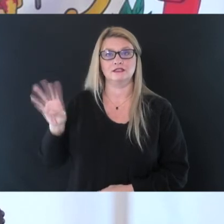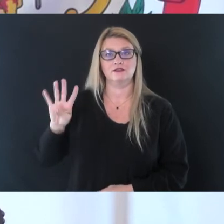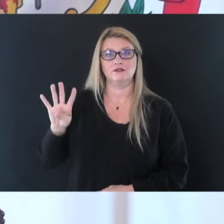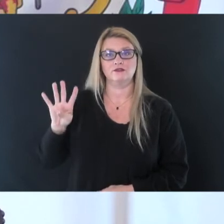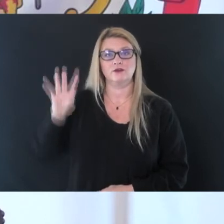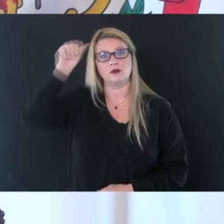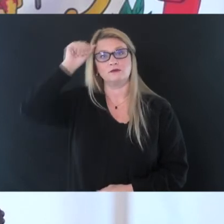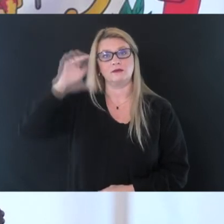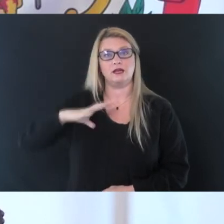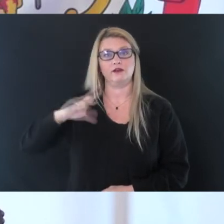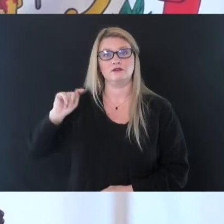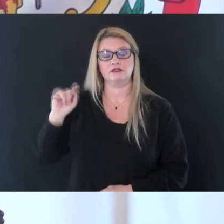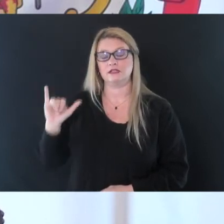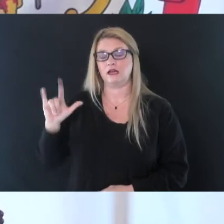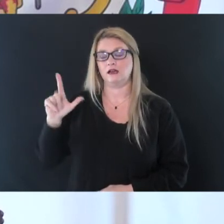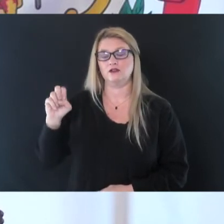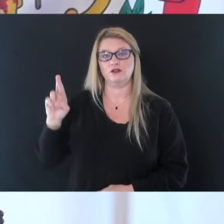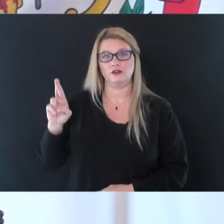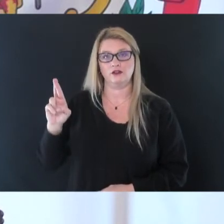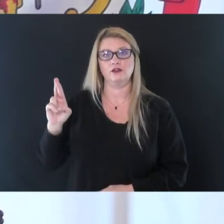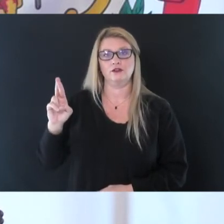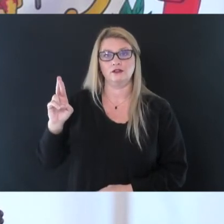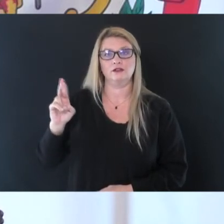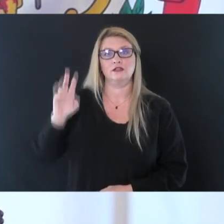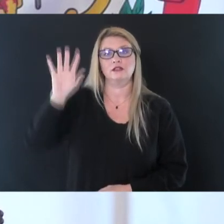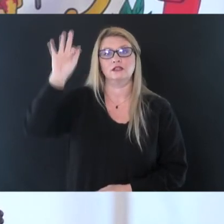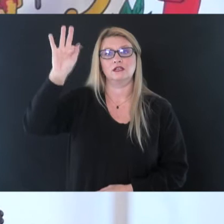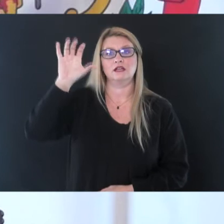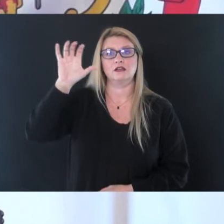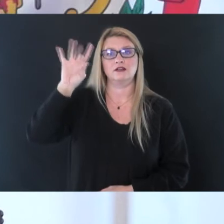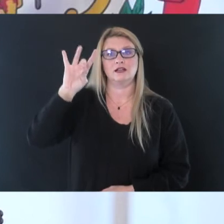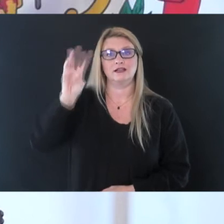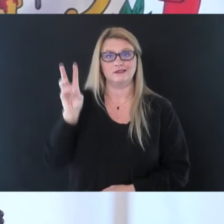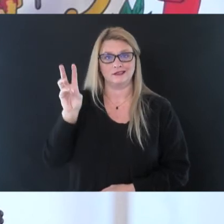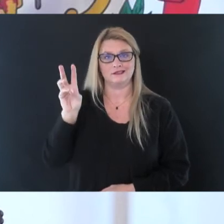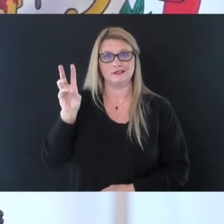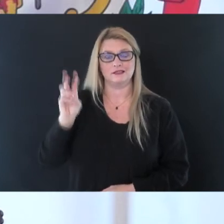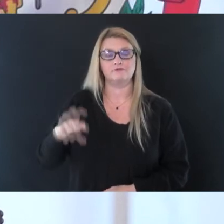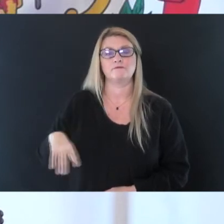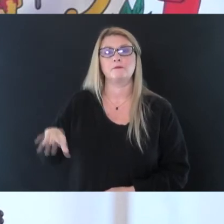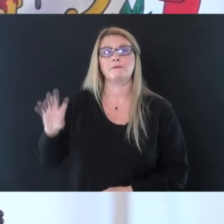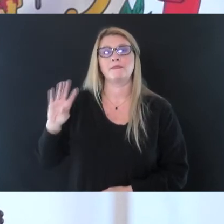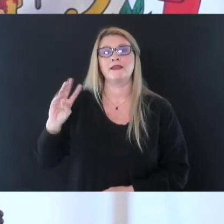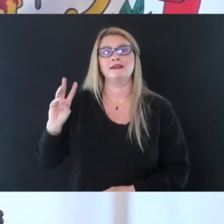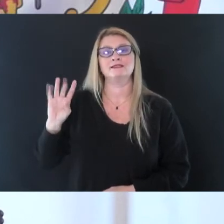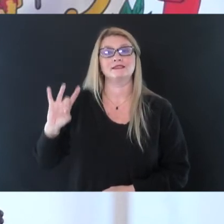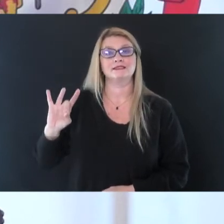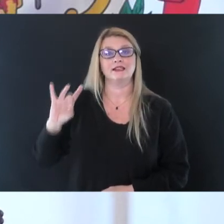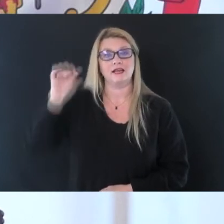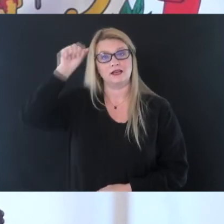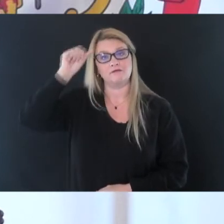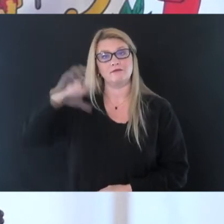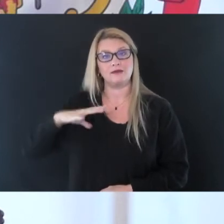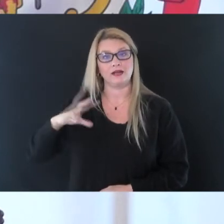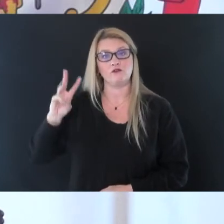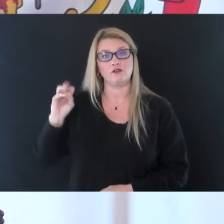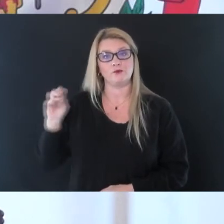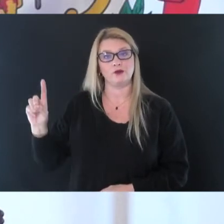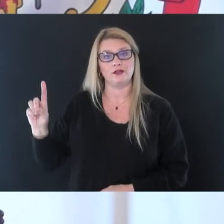64-year-old male from Tyler County. Our 1986th death is a 68-year-old male from Wood